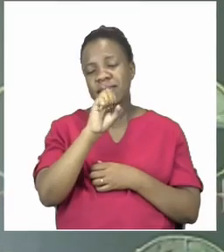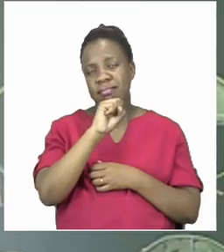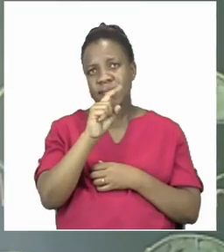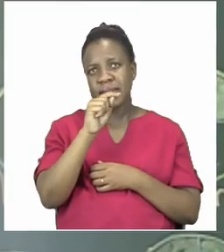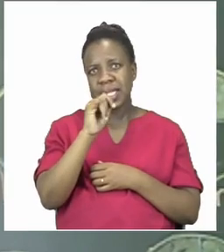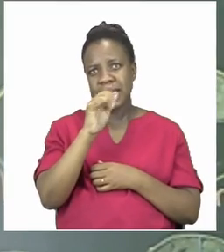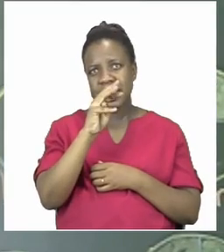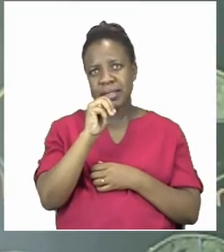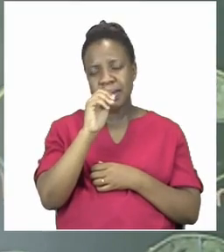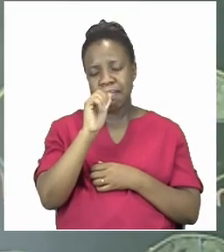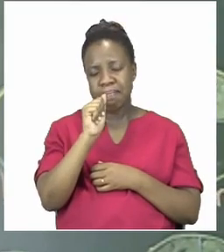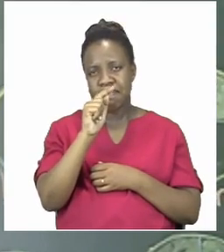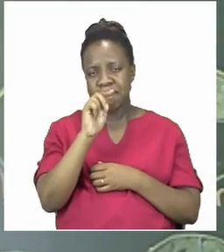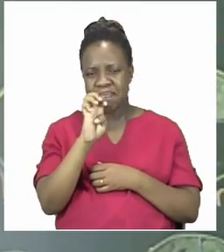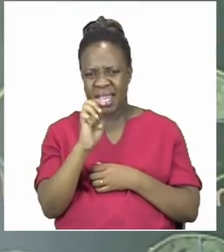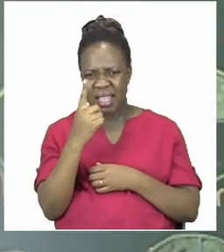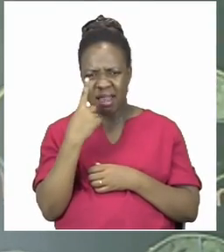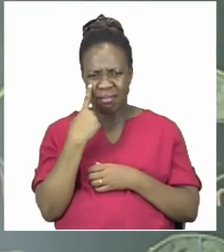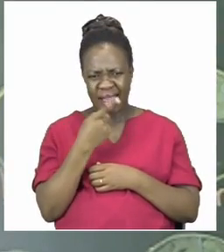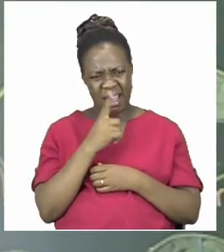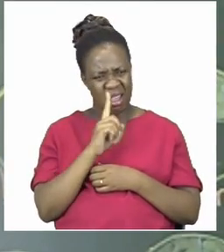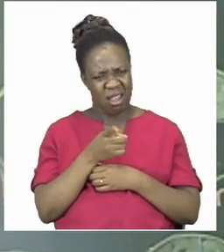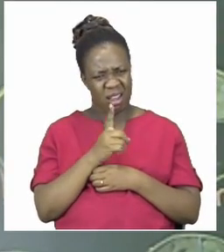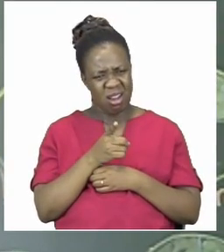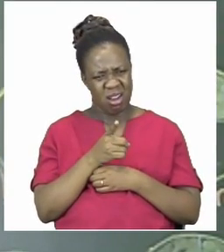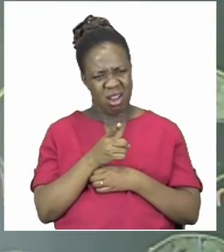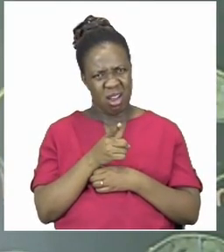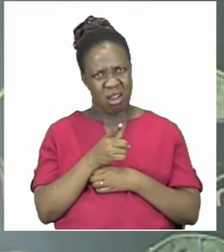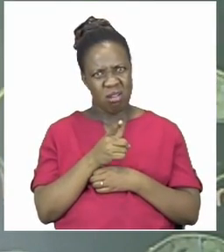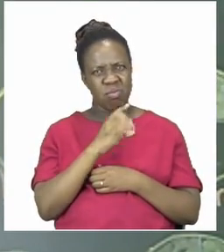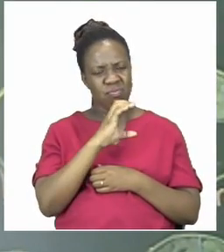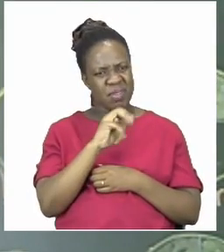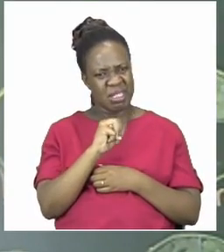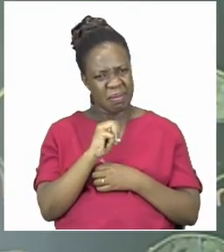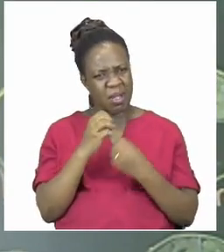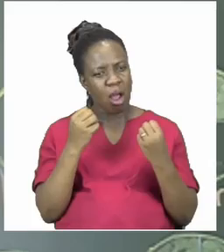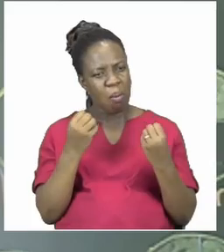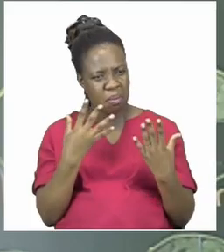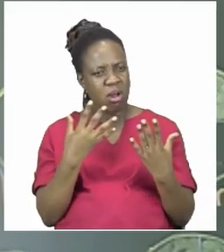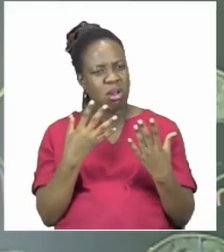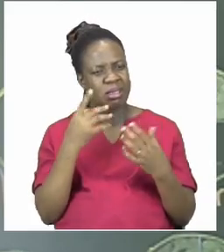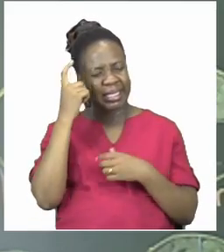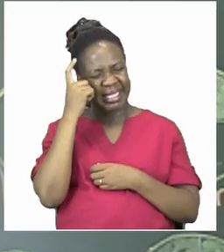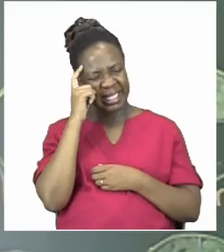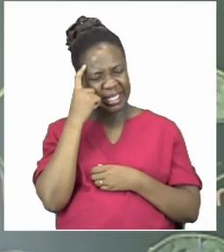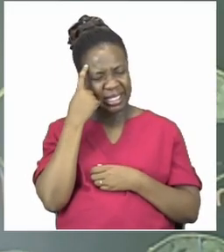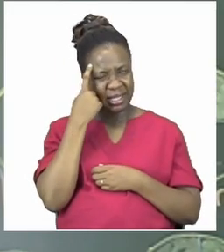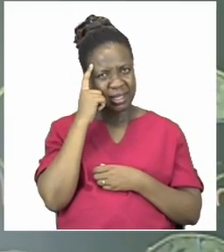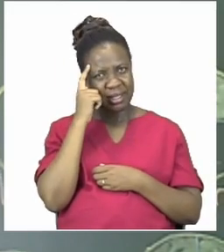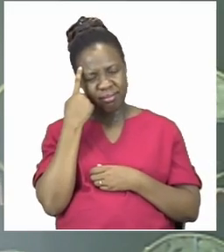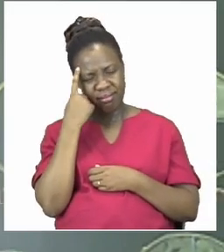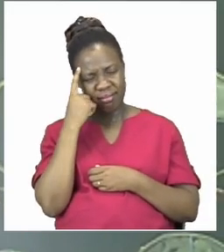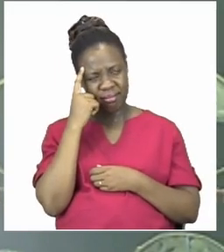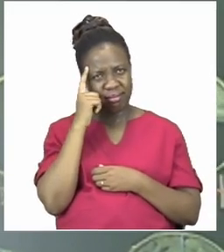by looking, just looking, nothing else. If we try to take our ruler to see if it